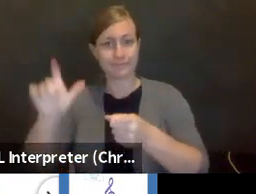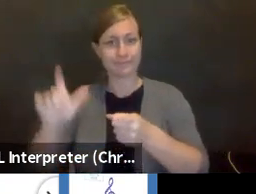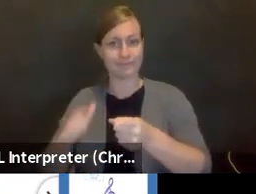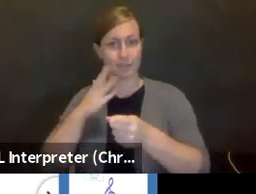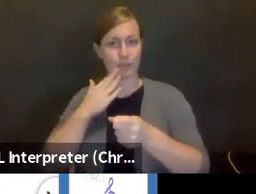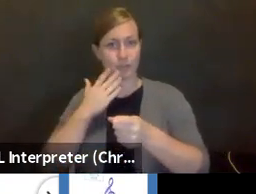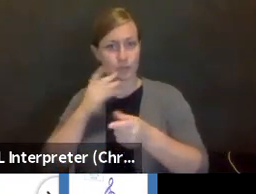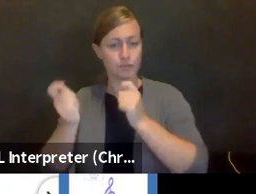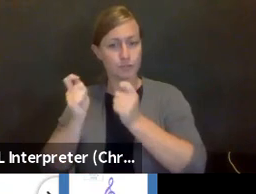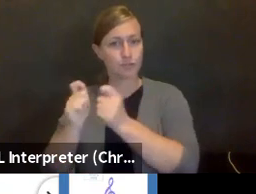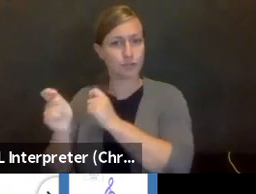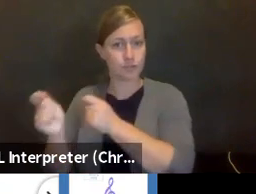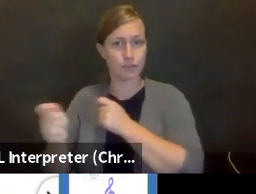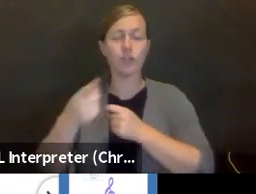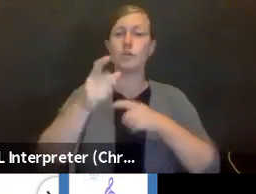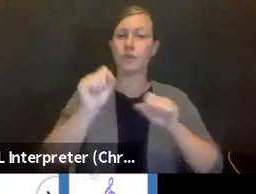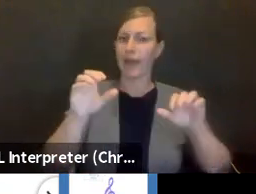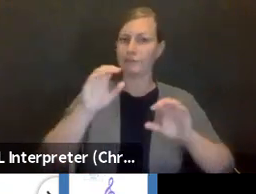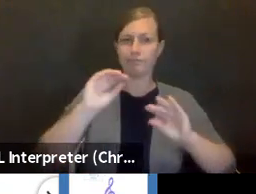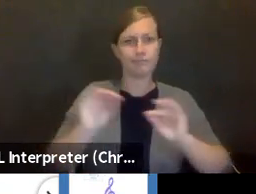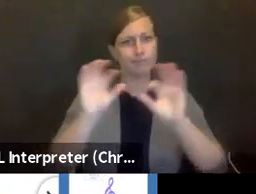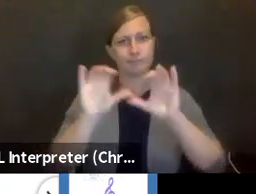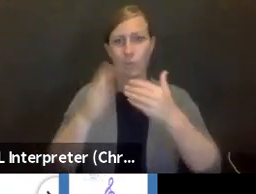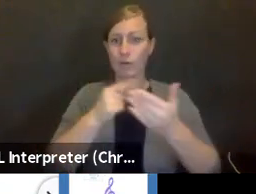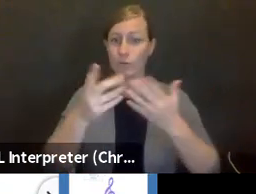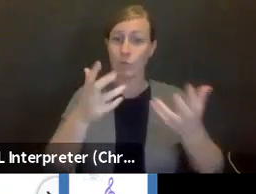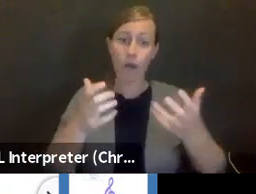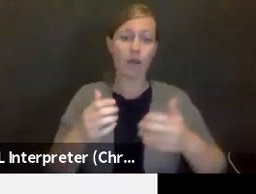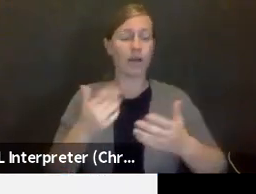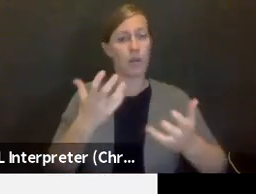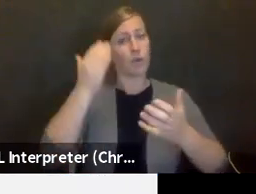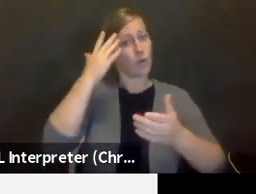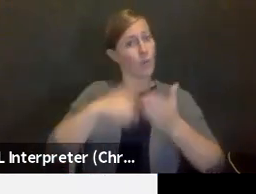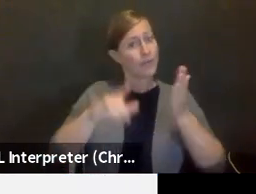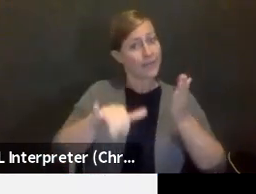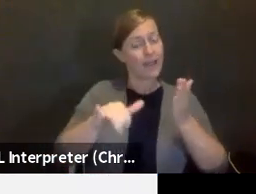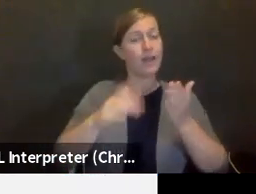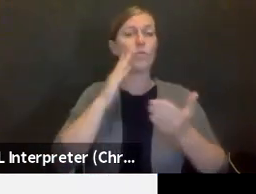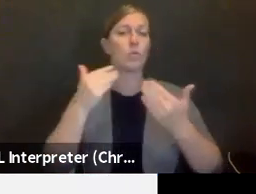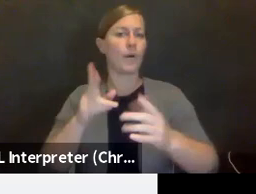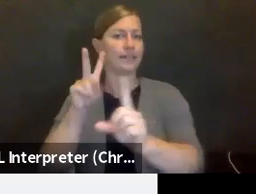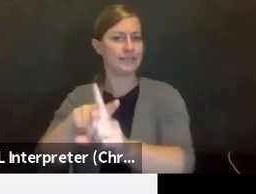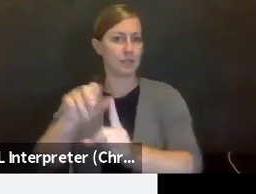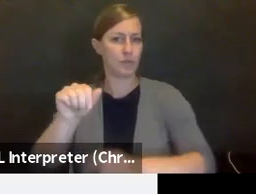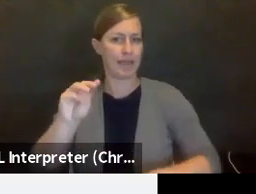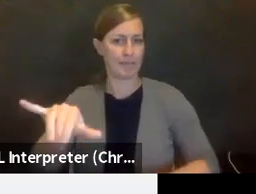And you can customize this page. So I want to know what this is. I'm going to assign this to Amy.